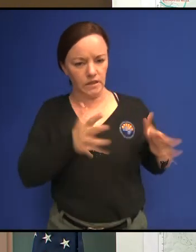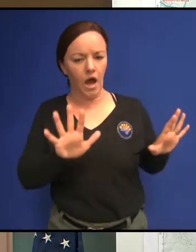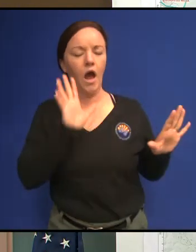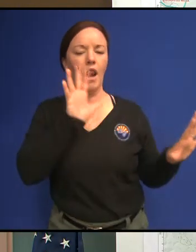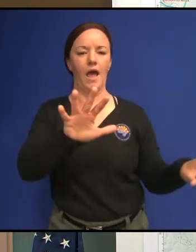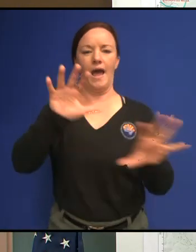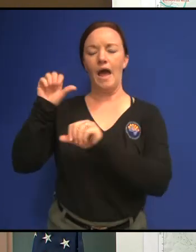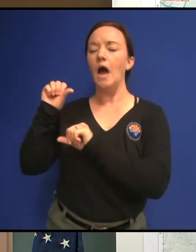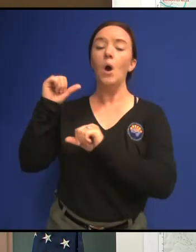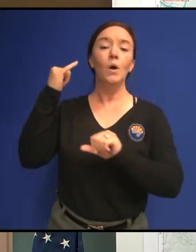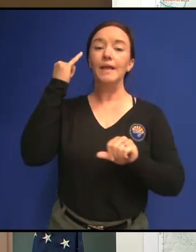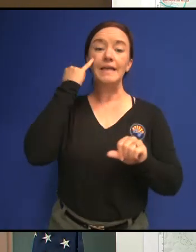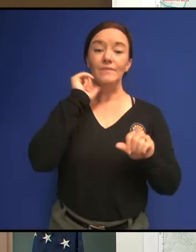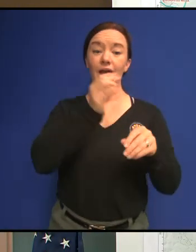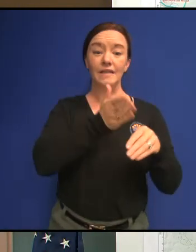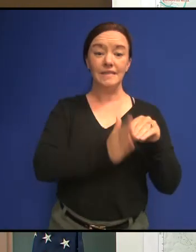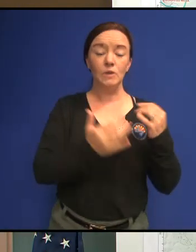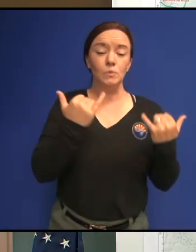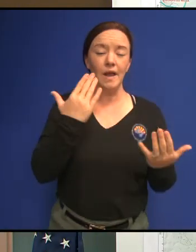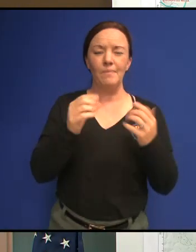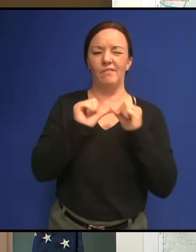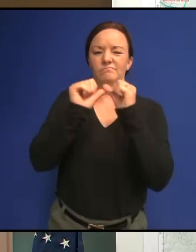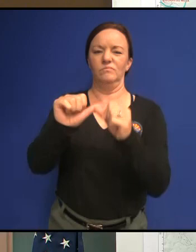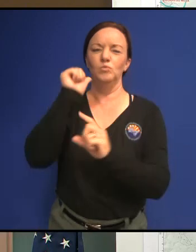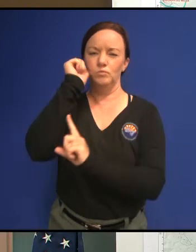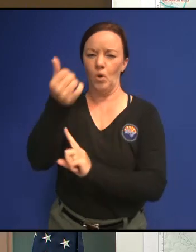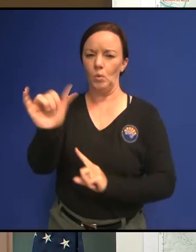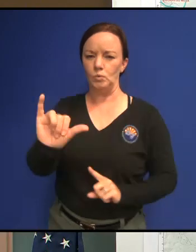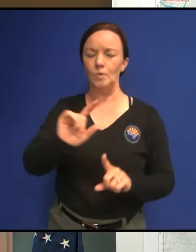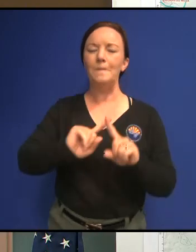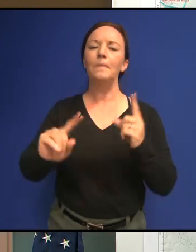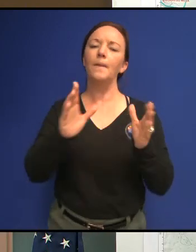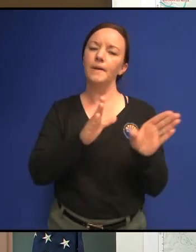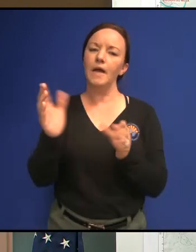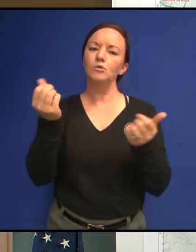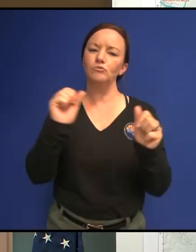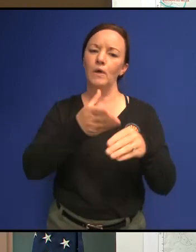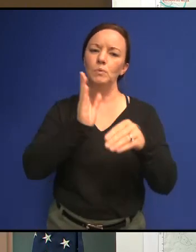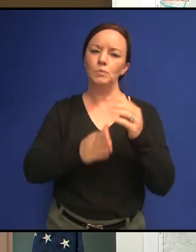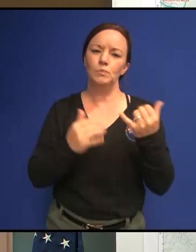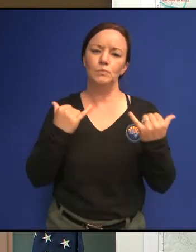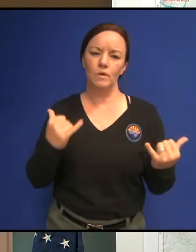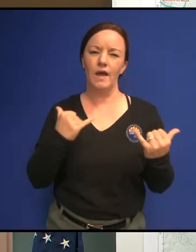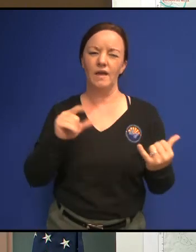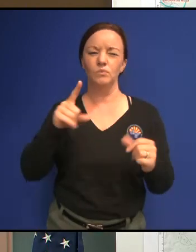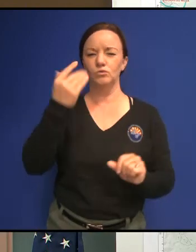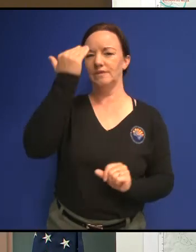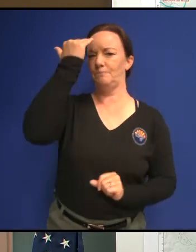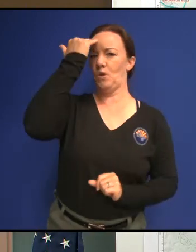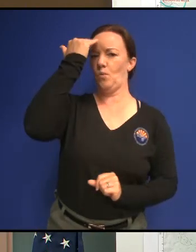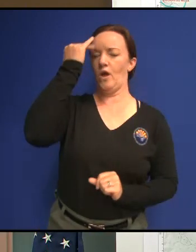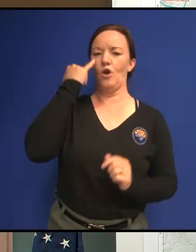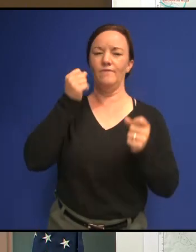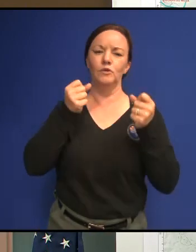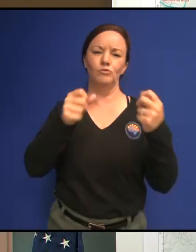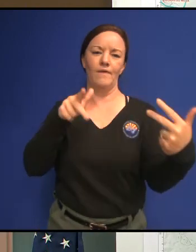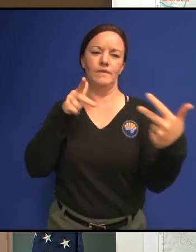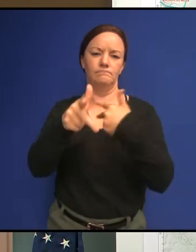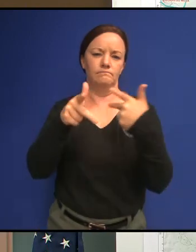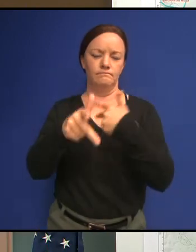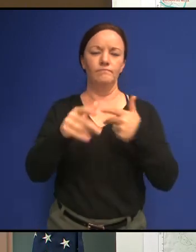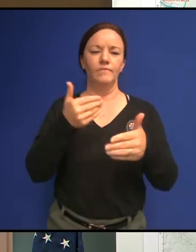get it done, it could last into a second day. But the intent is to try to get it done today. So just be aware of that if you're driving up and down that